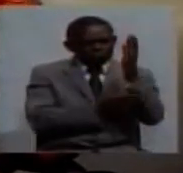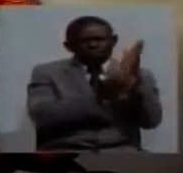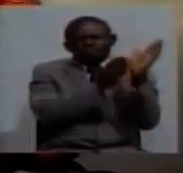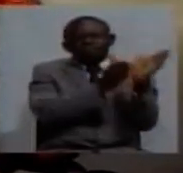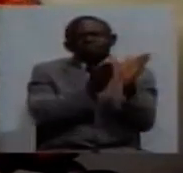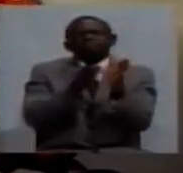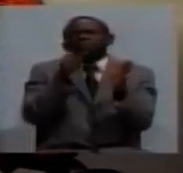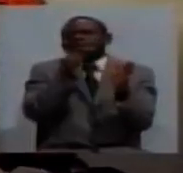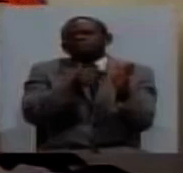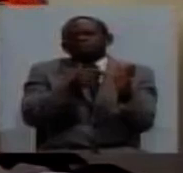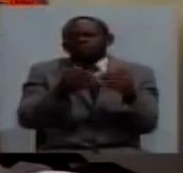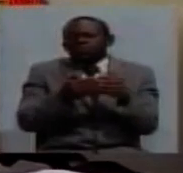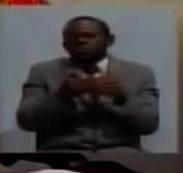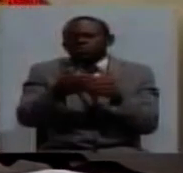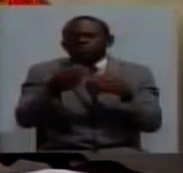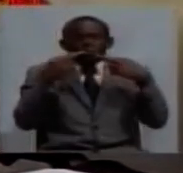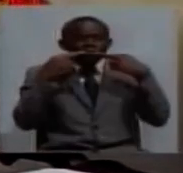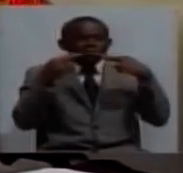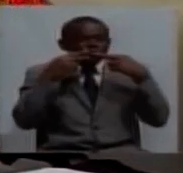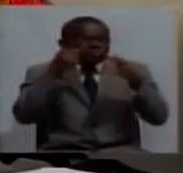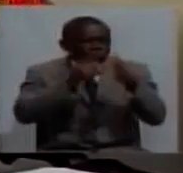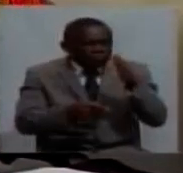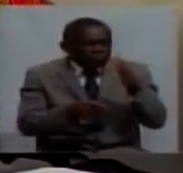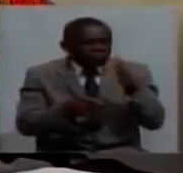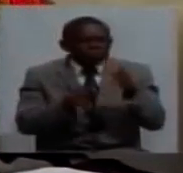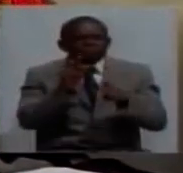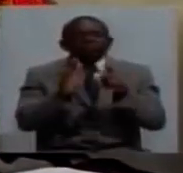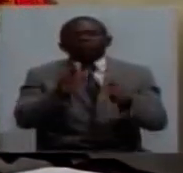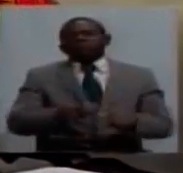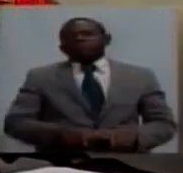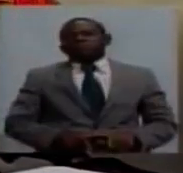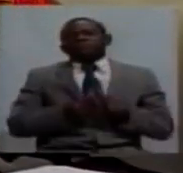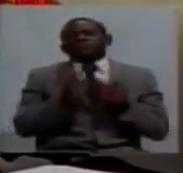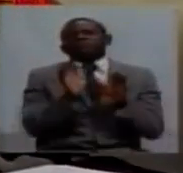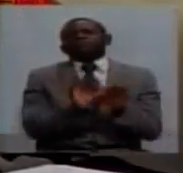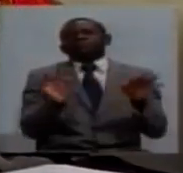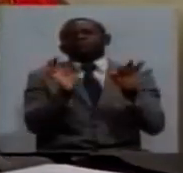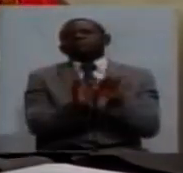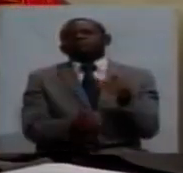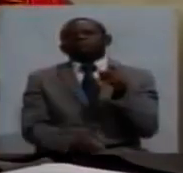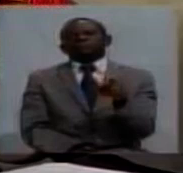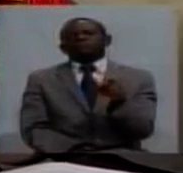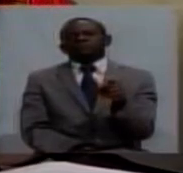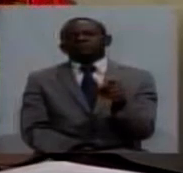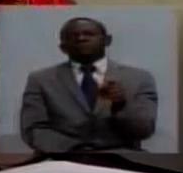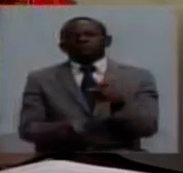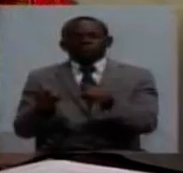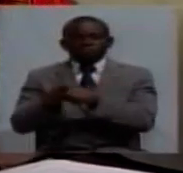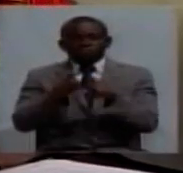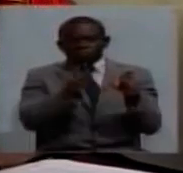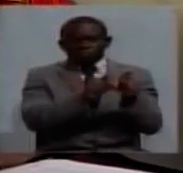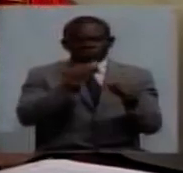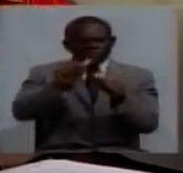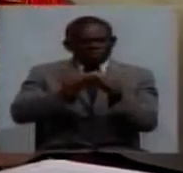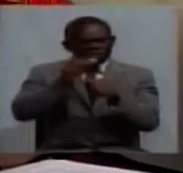and these are the indicators that will show that we have arrived. And then each year I'm working towards achieving